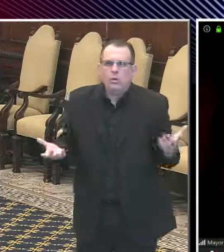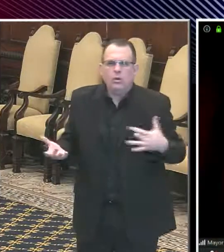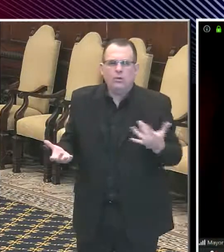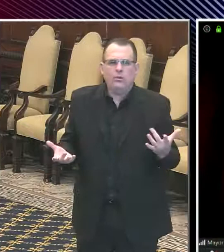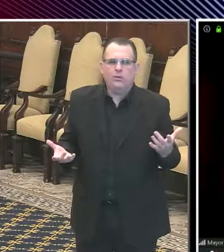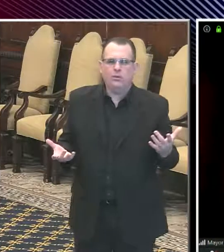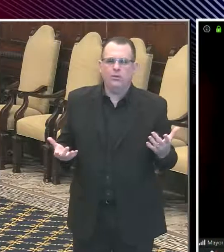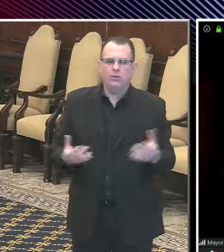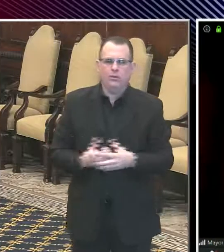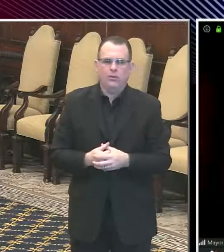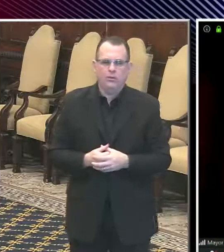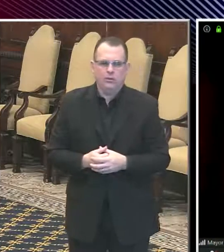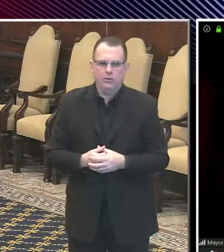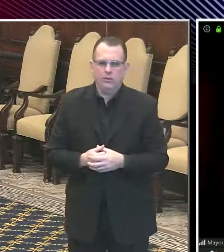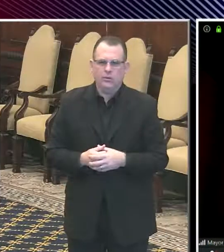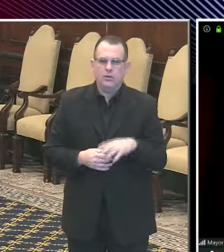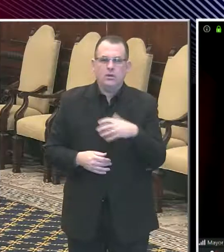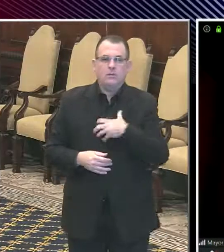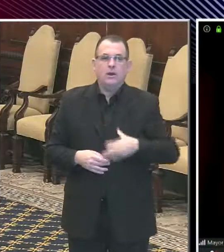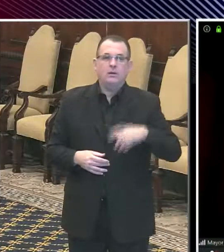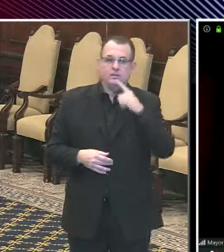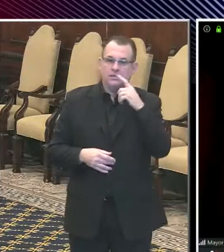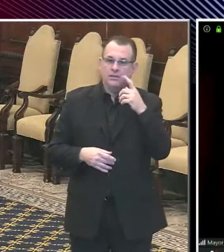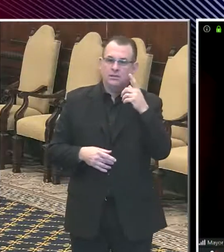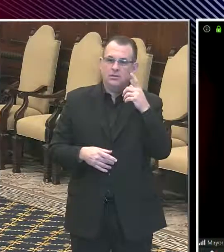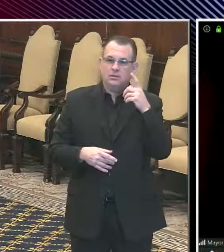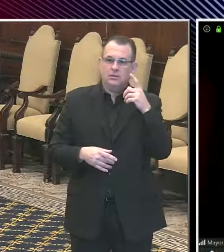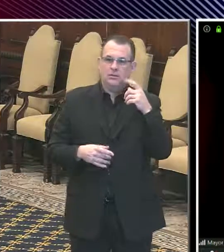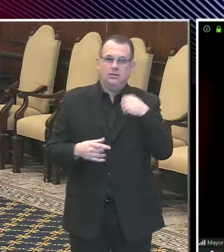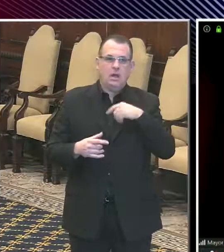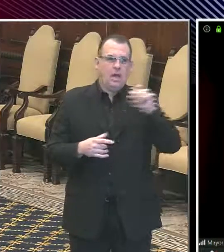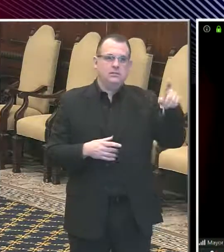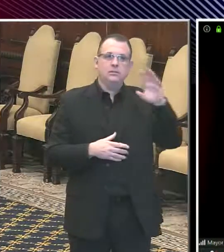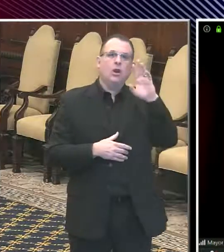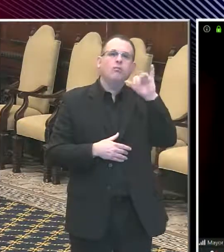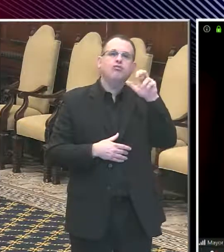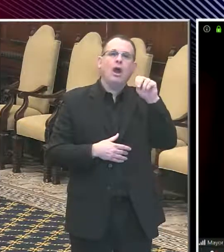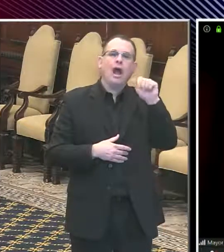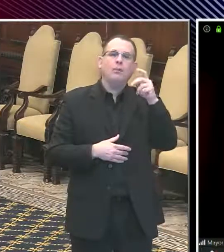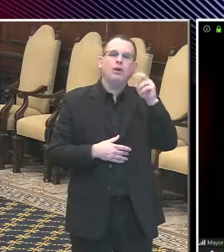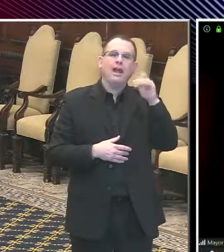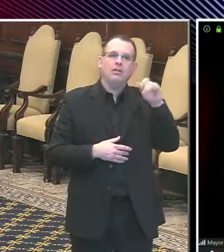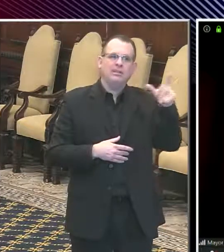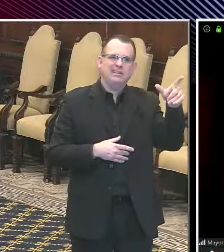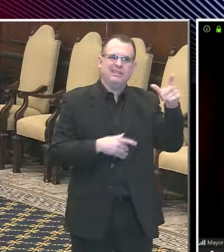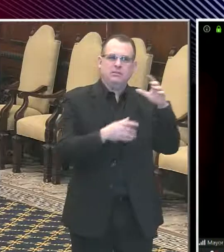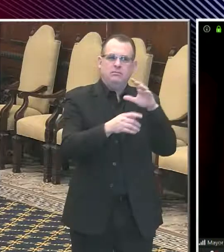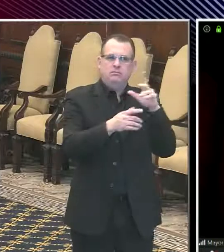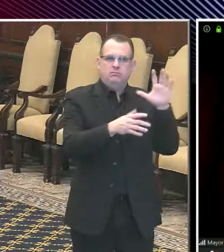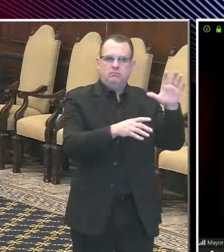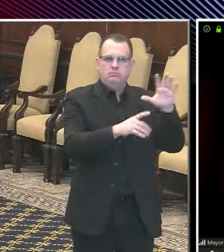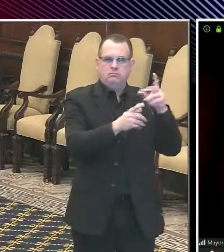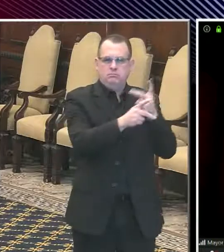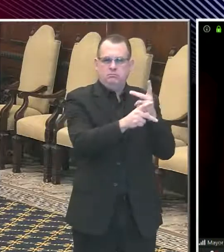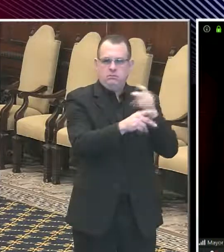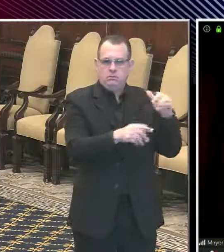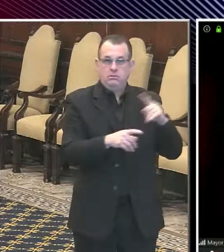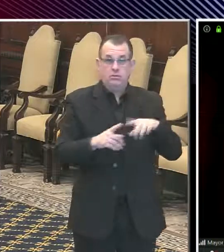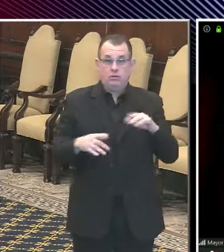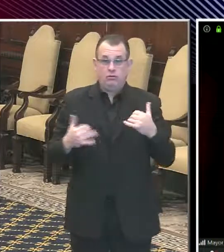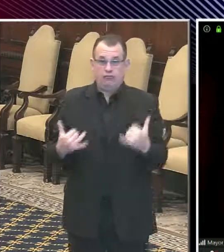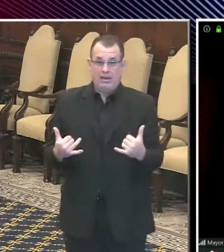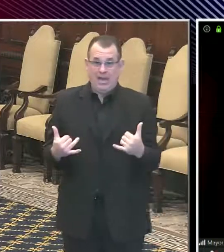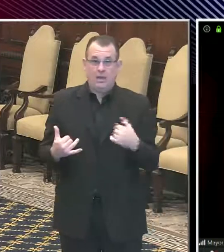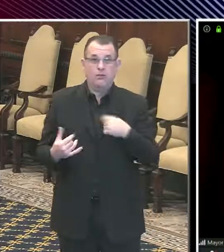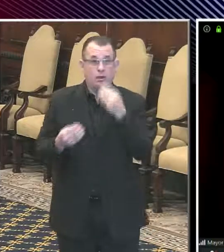leave it to Brian Abernathy to talk about whatever the schedule's like. But I will tell you, and I've said this before,